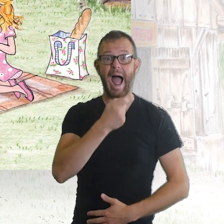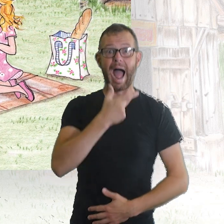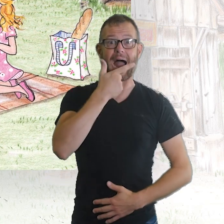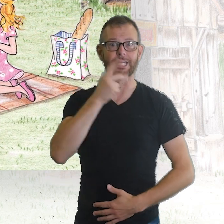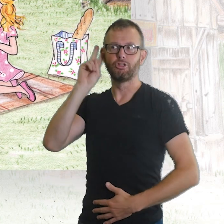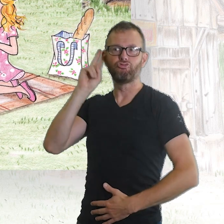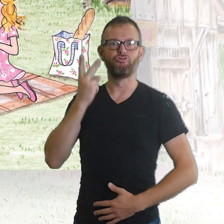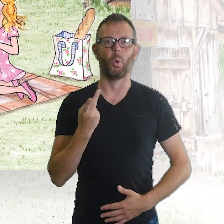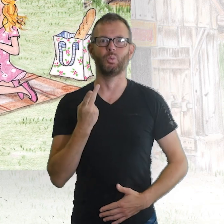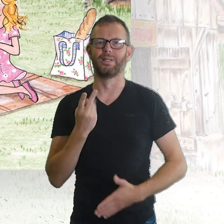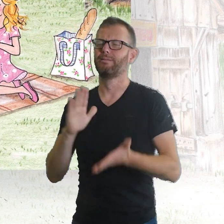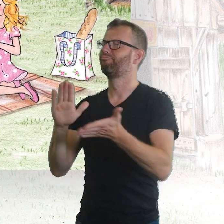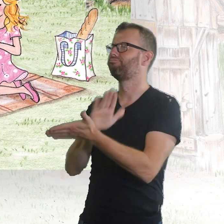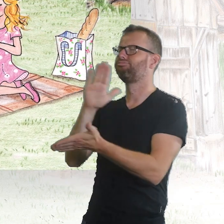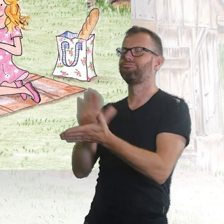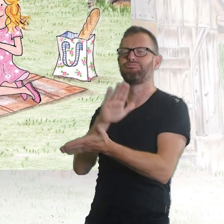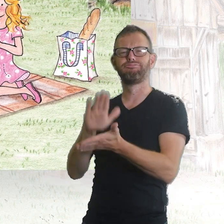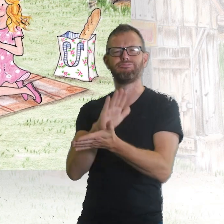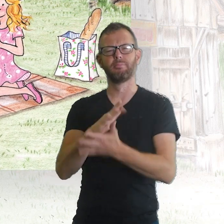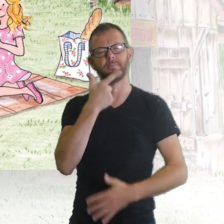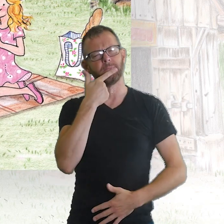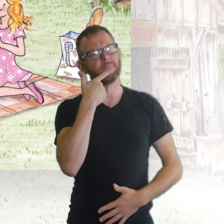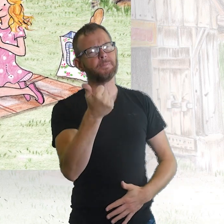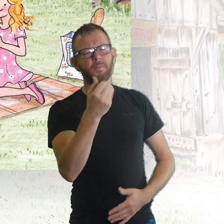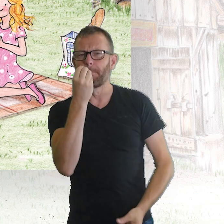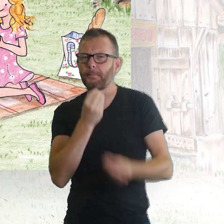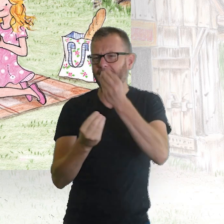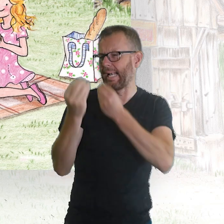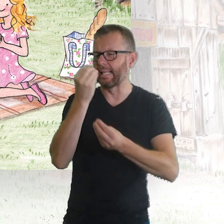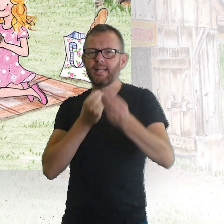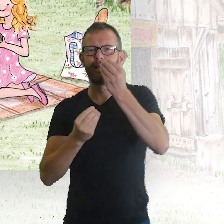Alex and Rosie enjoyed a delicious picnic.